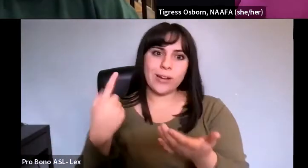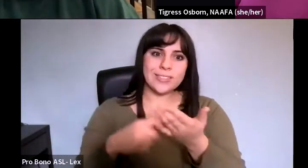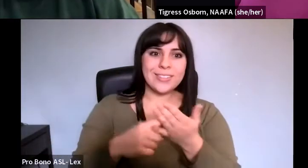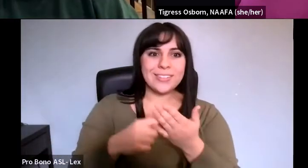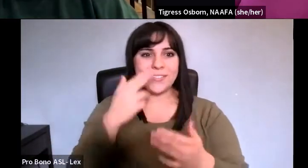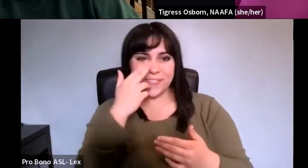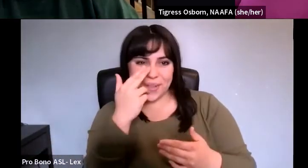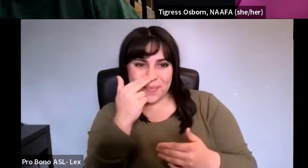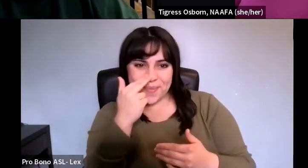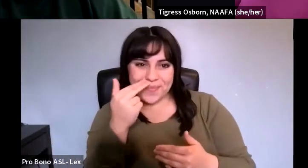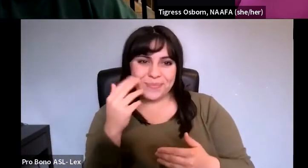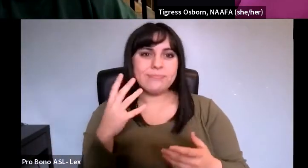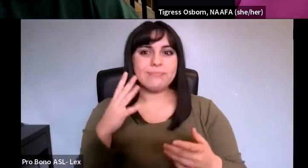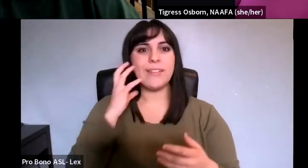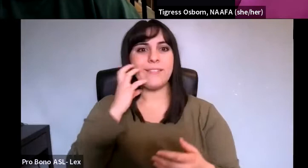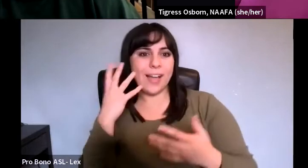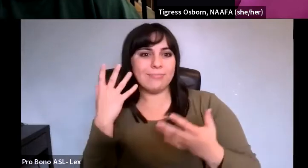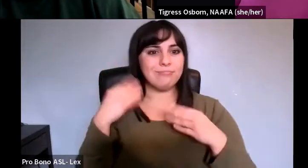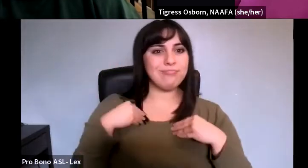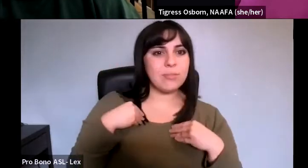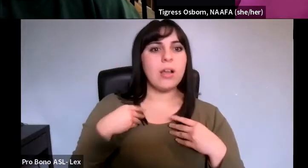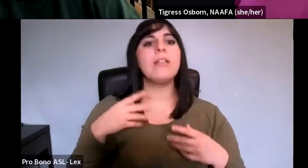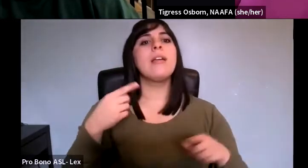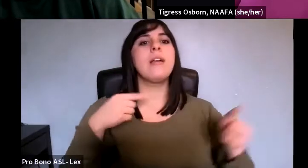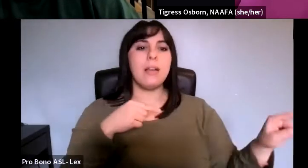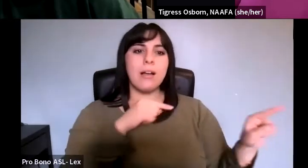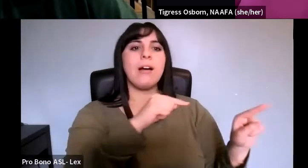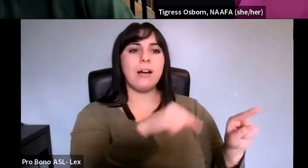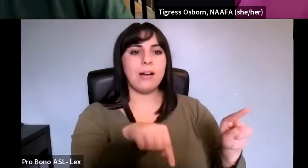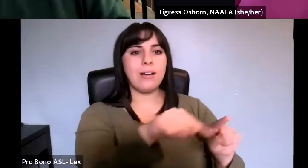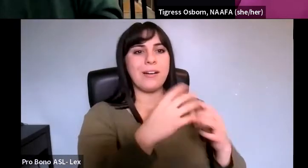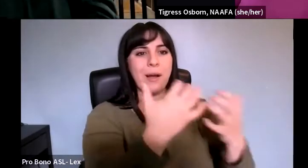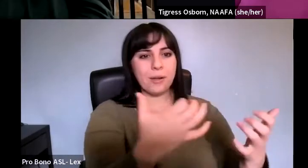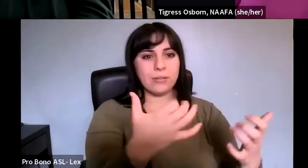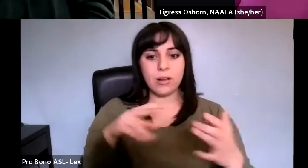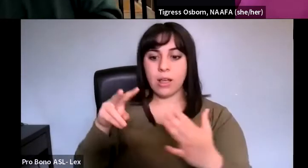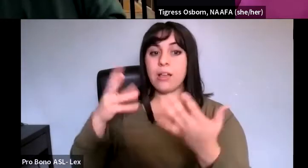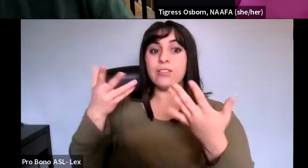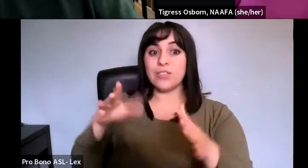And then once they read it, they realize, oh, she seems angry.